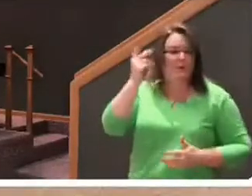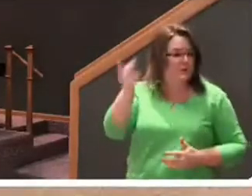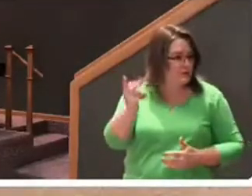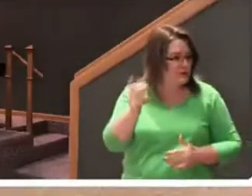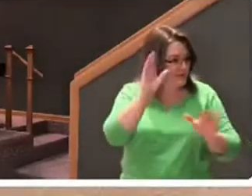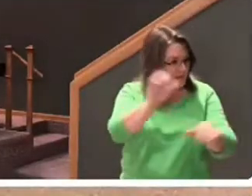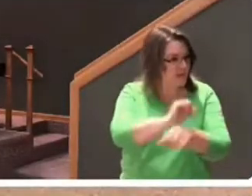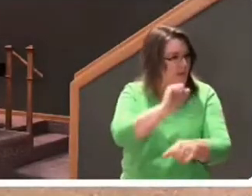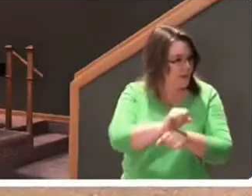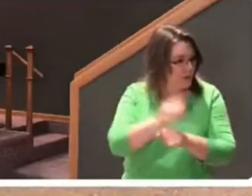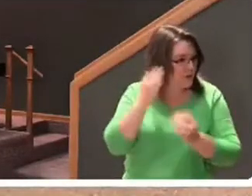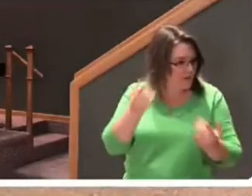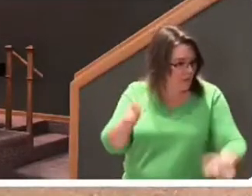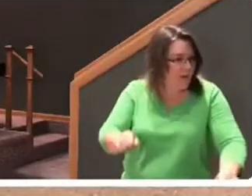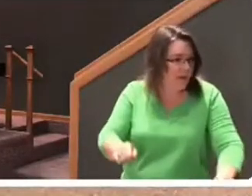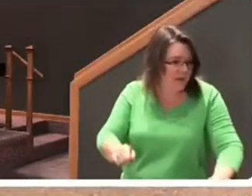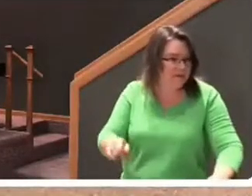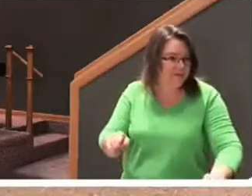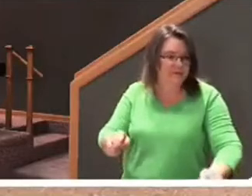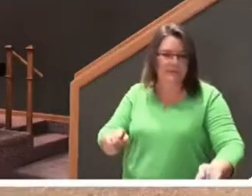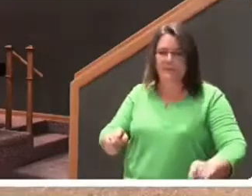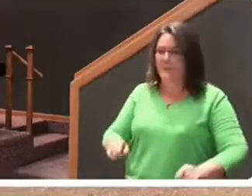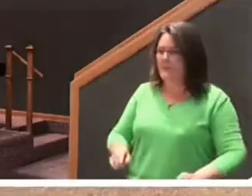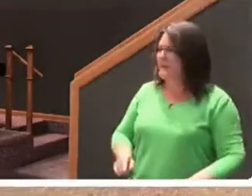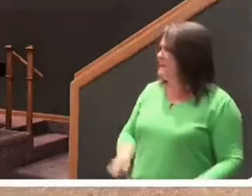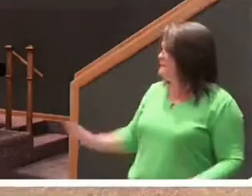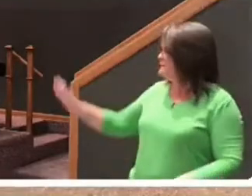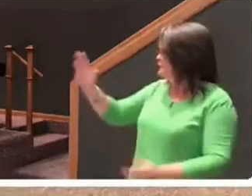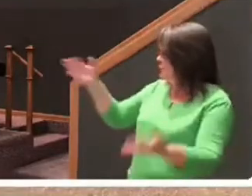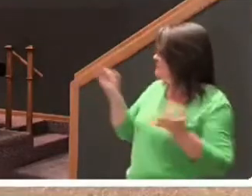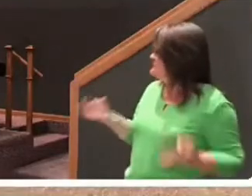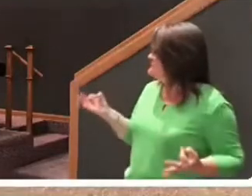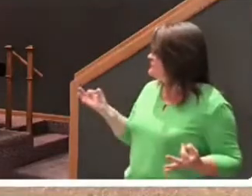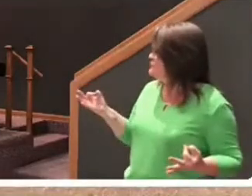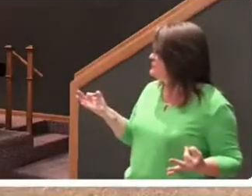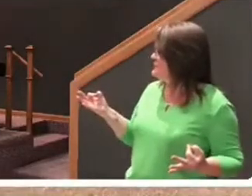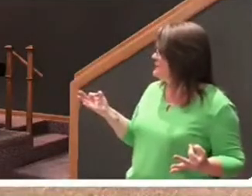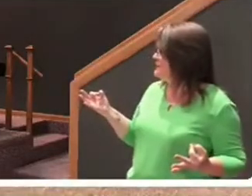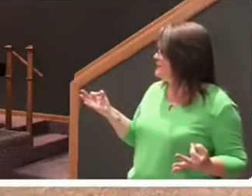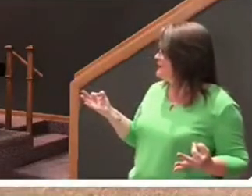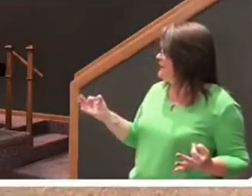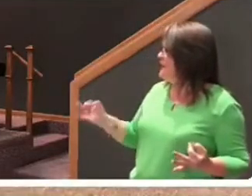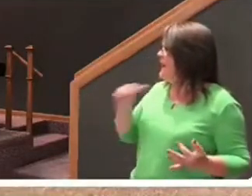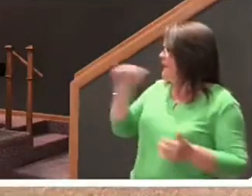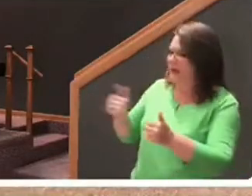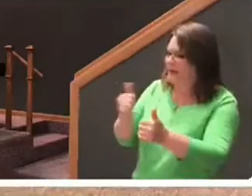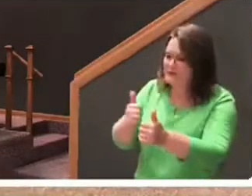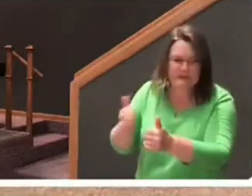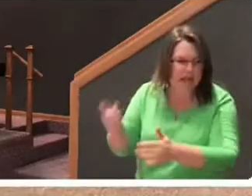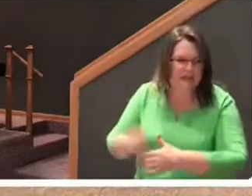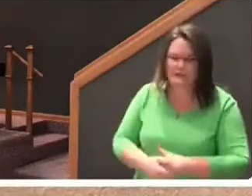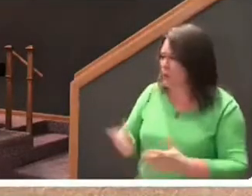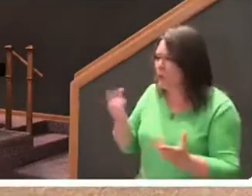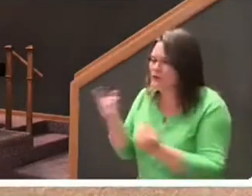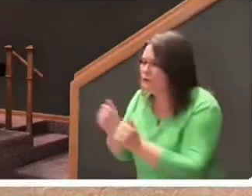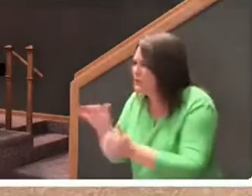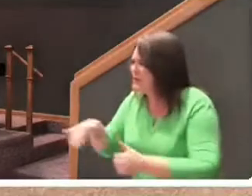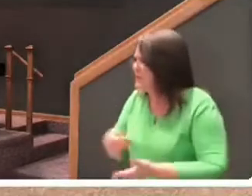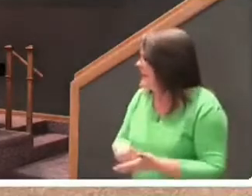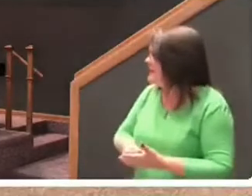the miracle that's going to come. It's up to you. And I'm not going to chase you down. What'd you do with